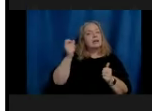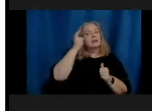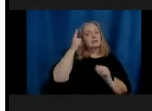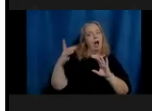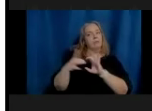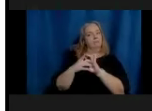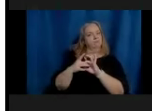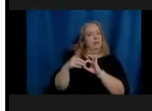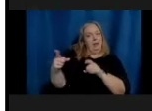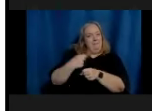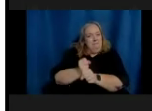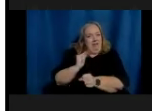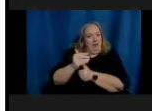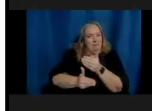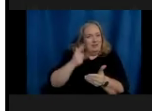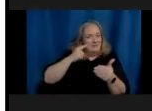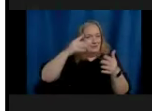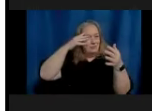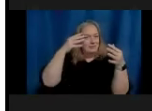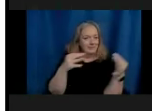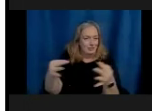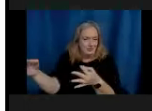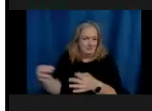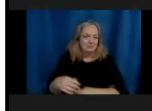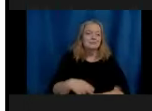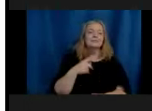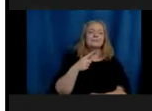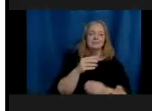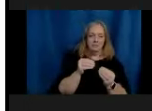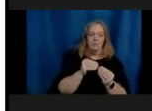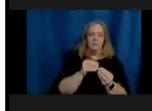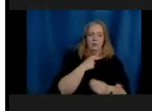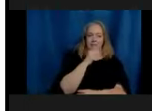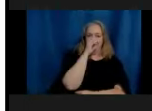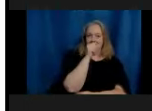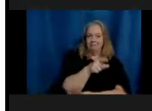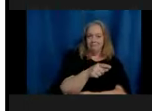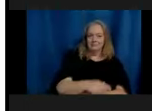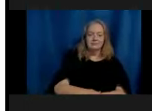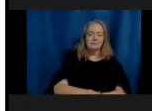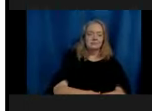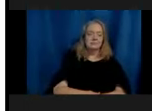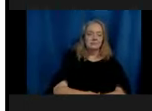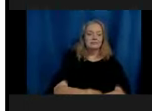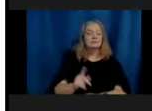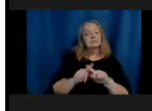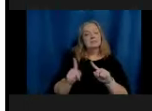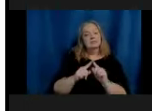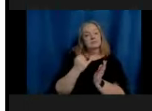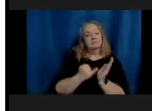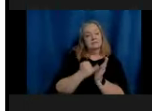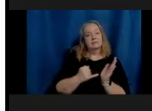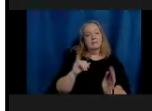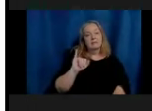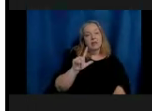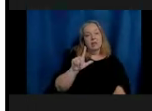These are some more transcriptions that kind of drew my attention. There was a series of illustrations done by Japanese children that